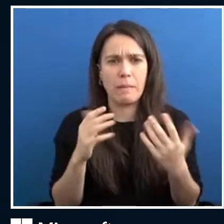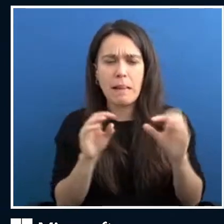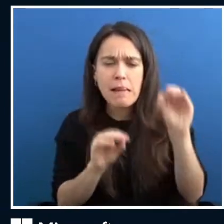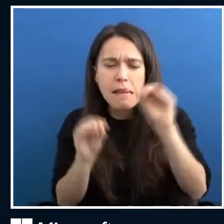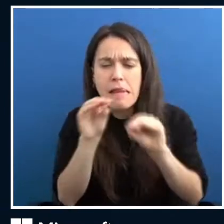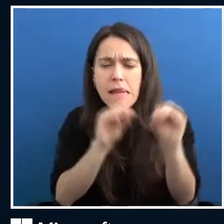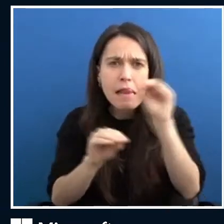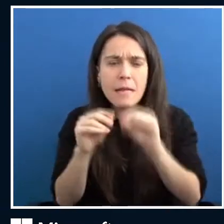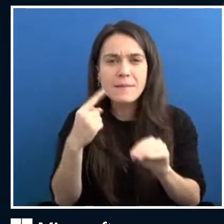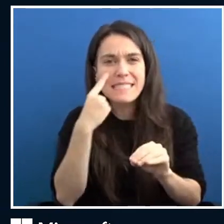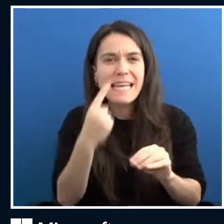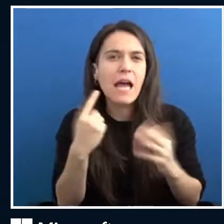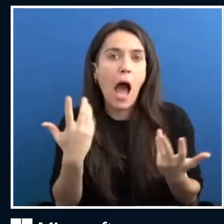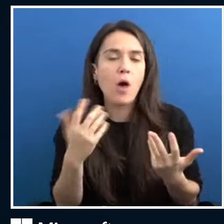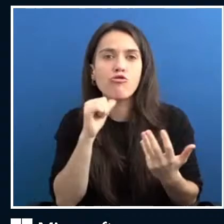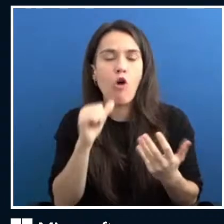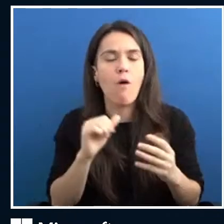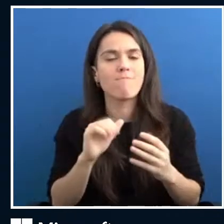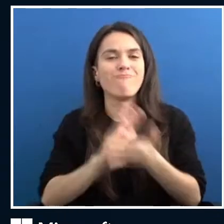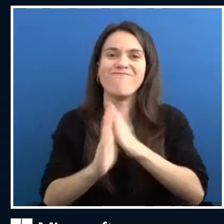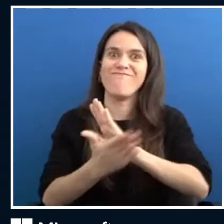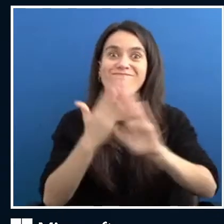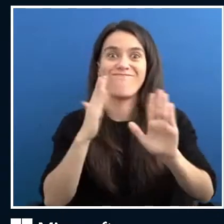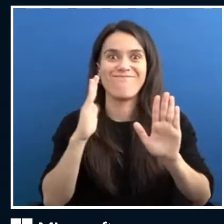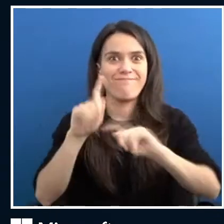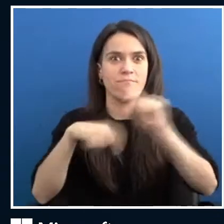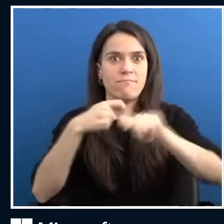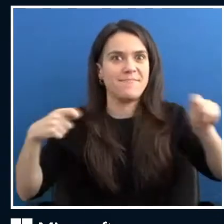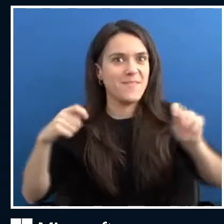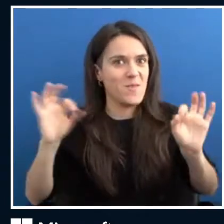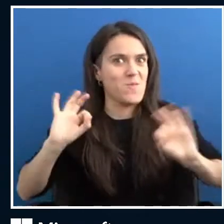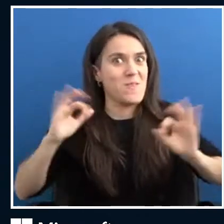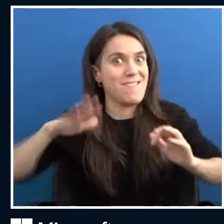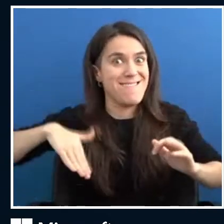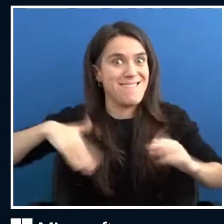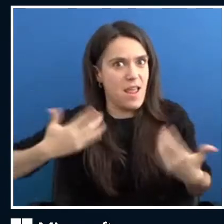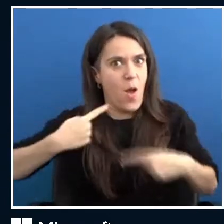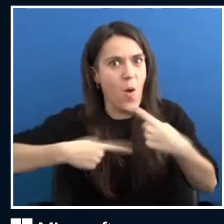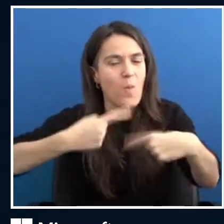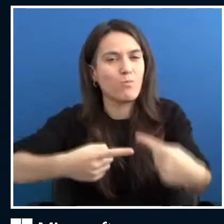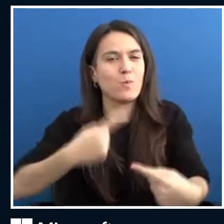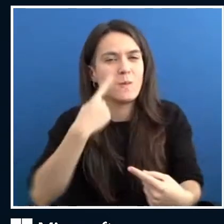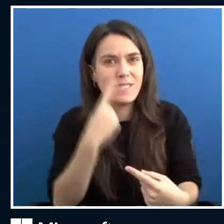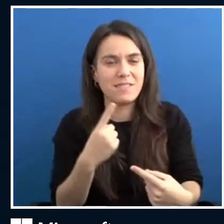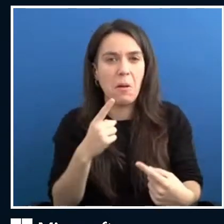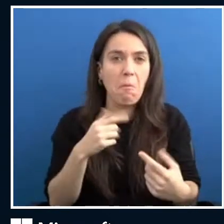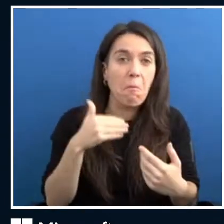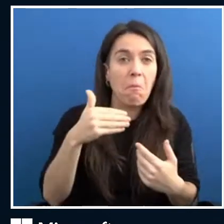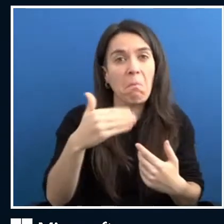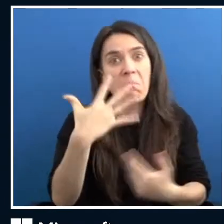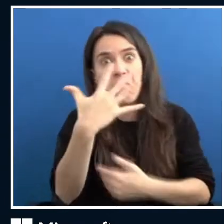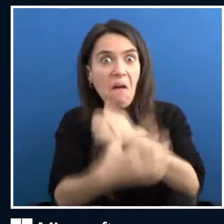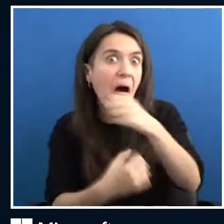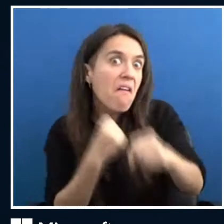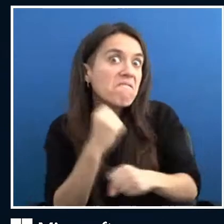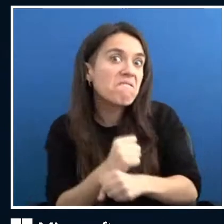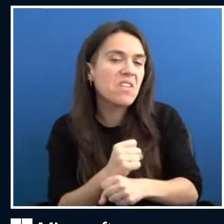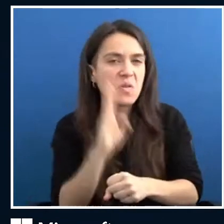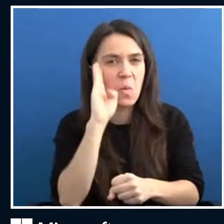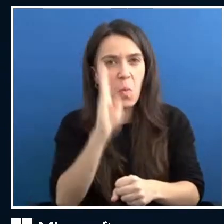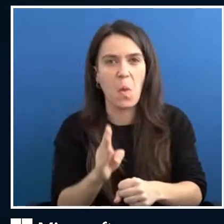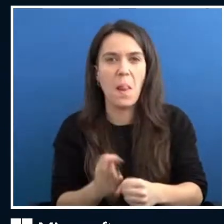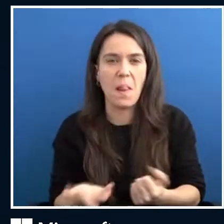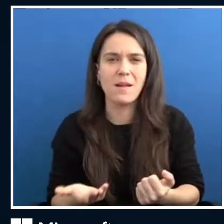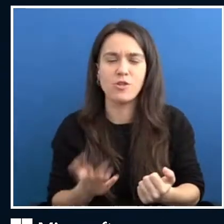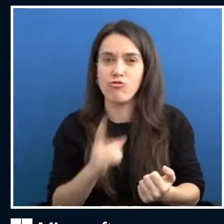operationalization appears to be one of the key issues that is going to get solved in the next, let's say, 5 years. And it's really an execution